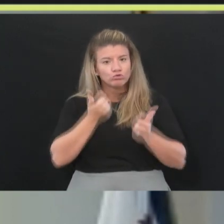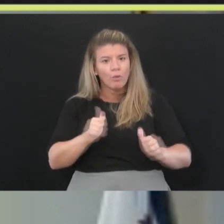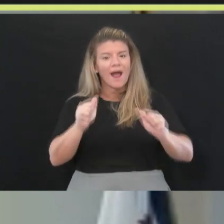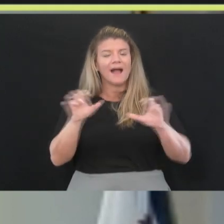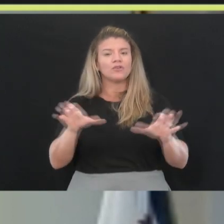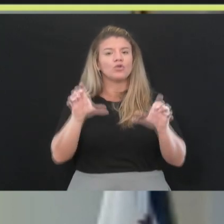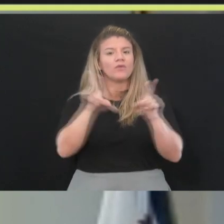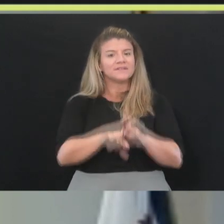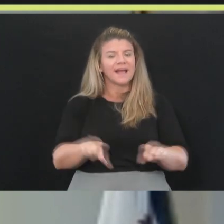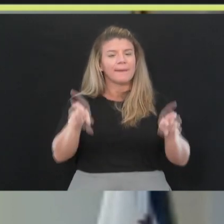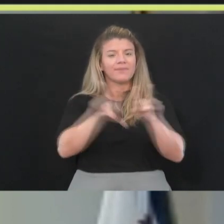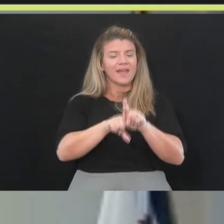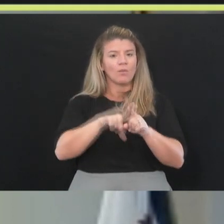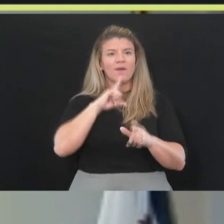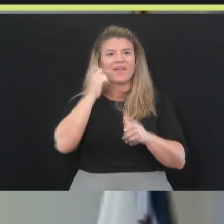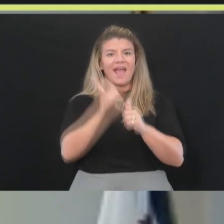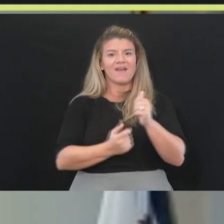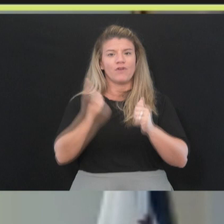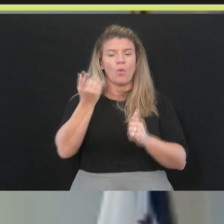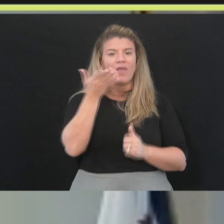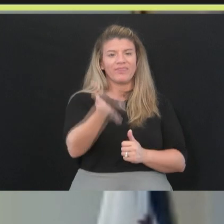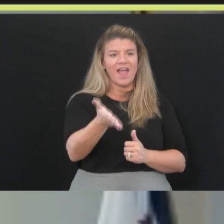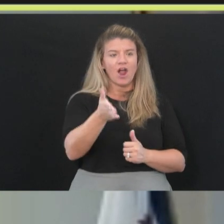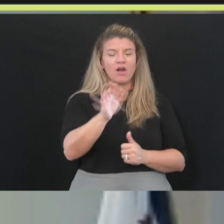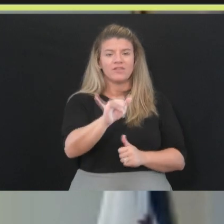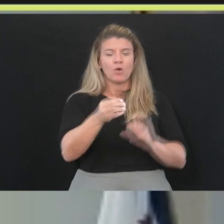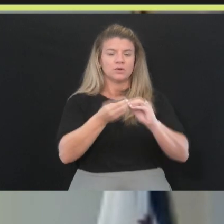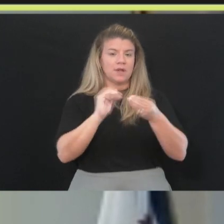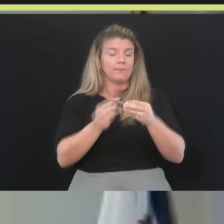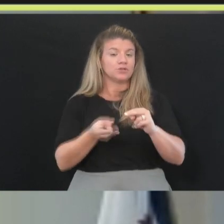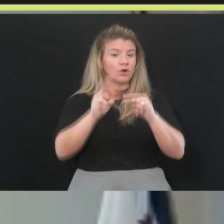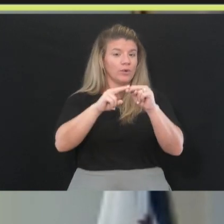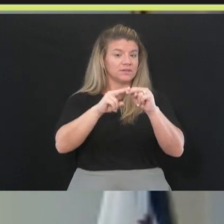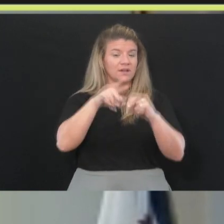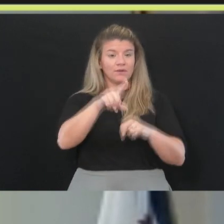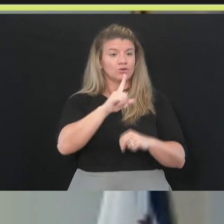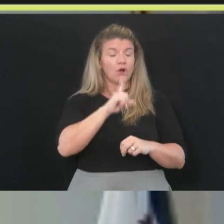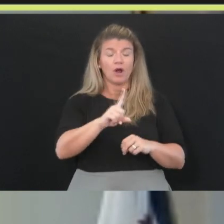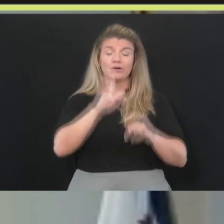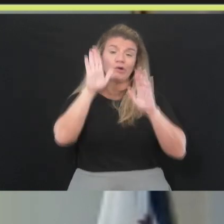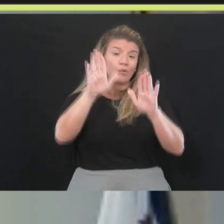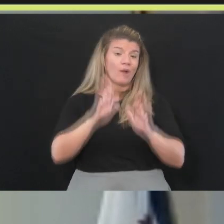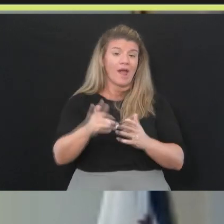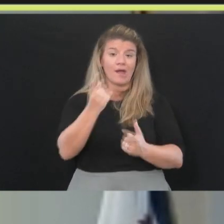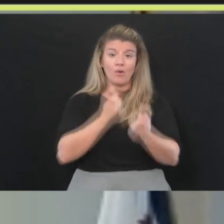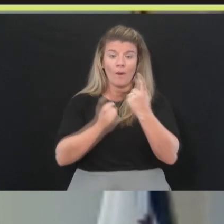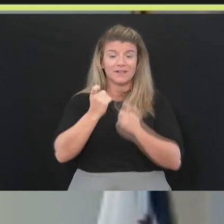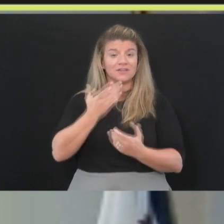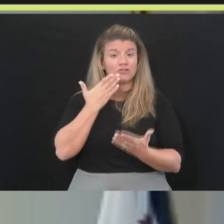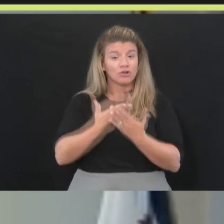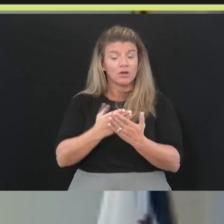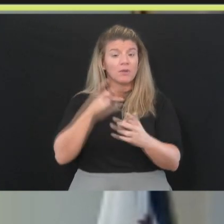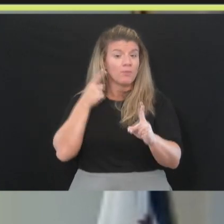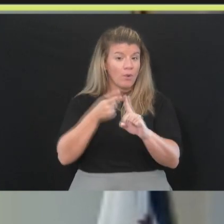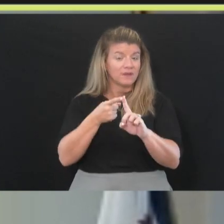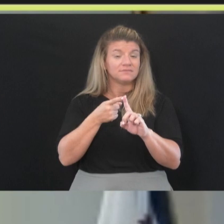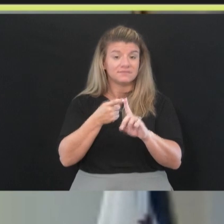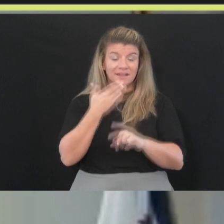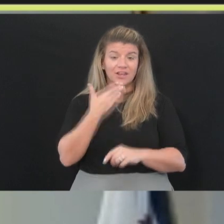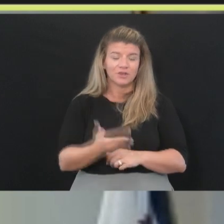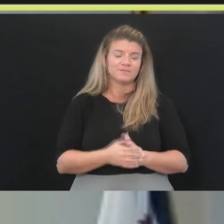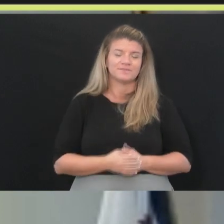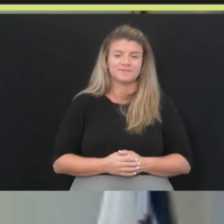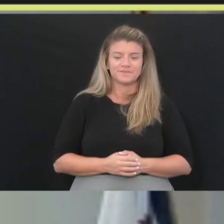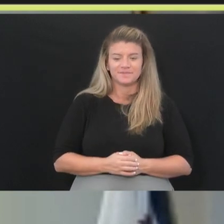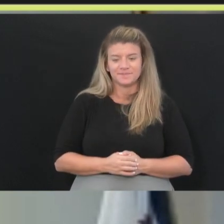with everyone out there as we see these numbers increase. So those are great questions, a good point. Dr. Amjad, would you like to add that? No,